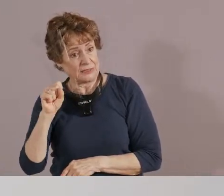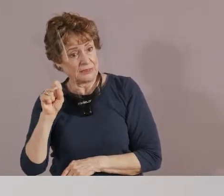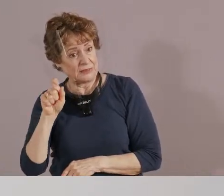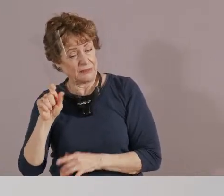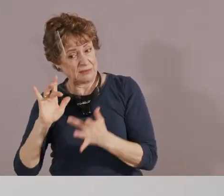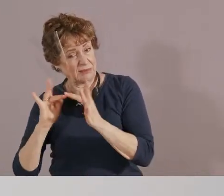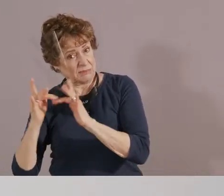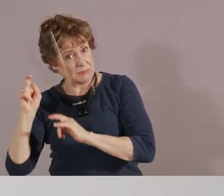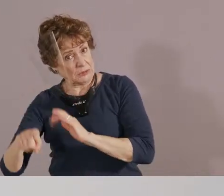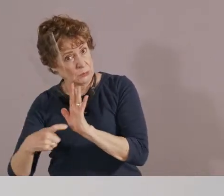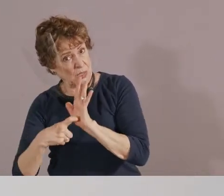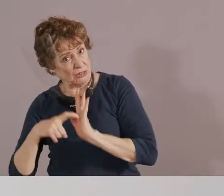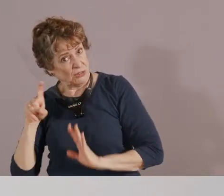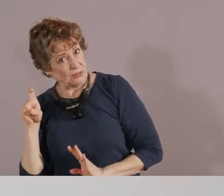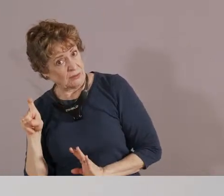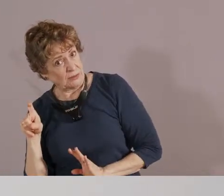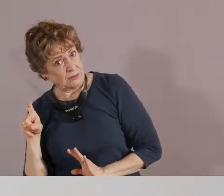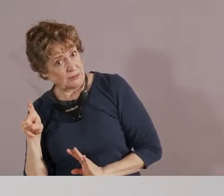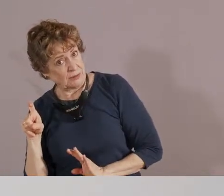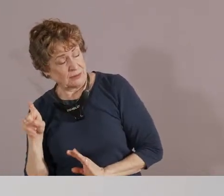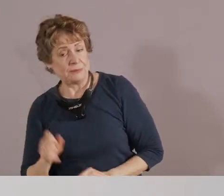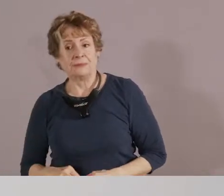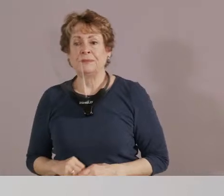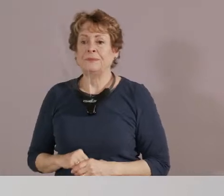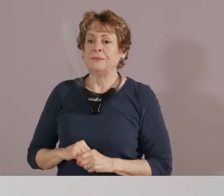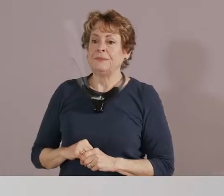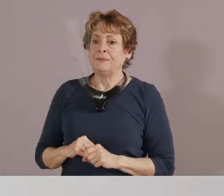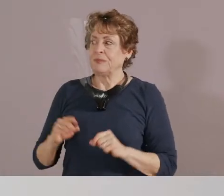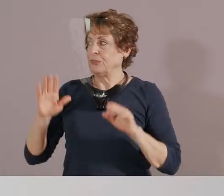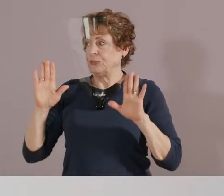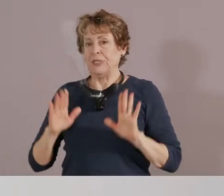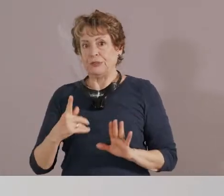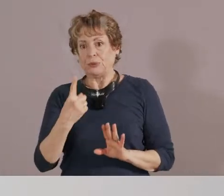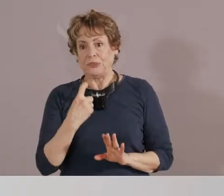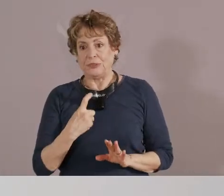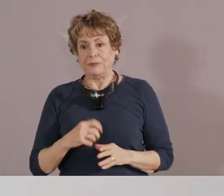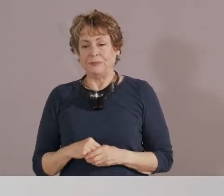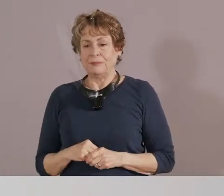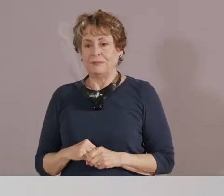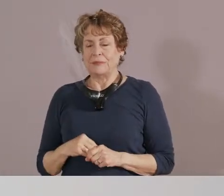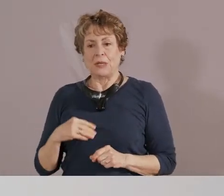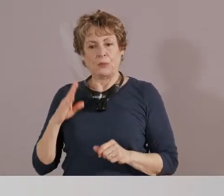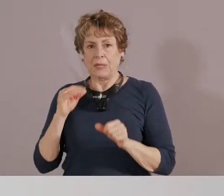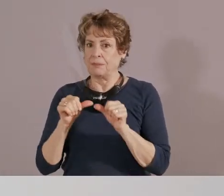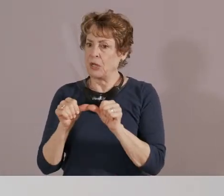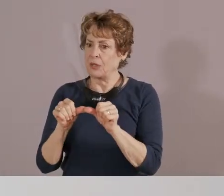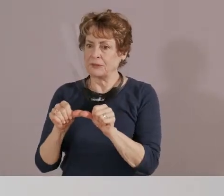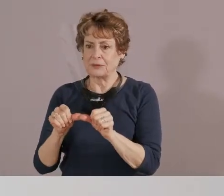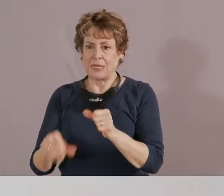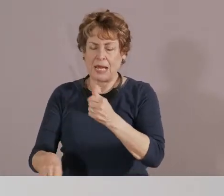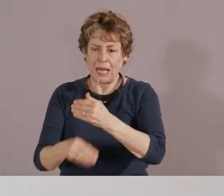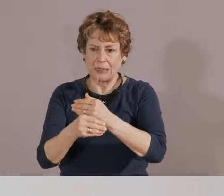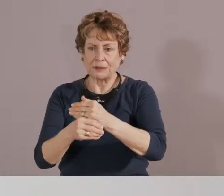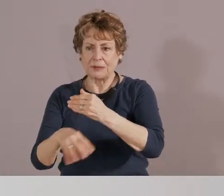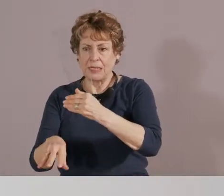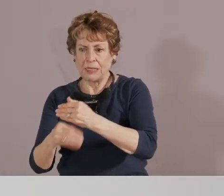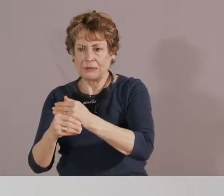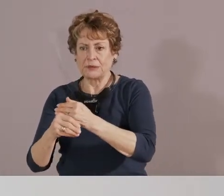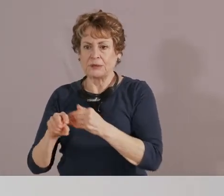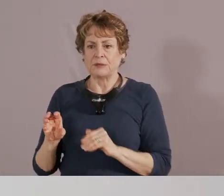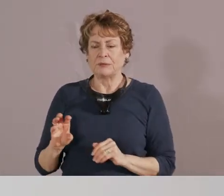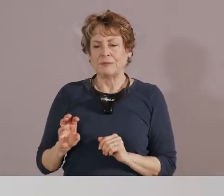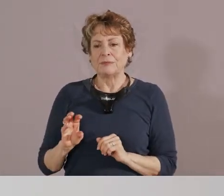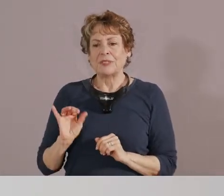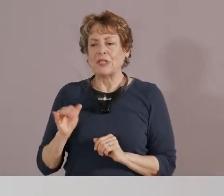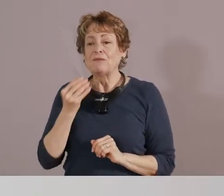those are great questions. We will continue to add pharmacy sites and allocate doses to the pharmacy retail program.